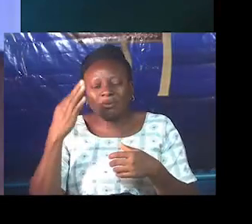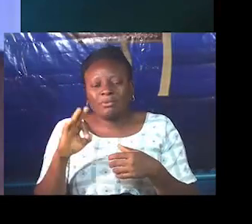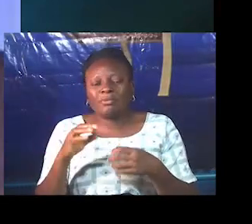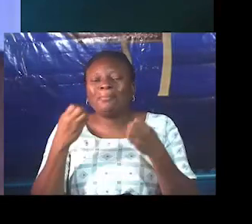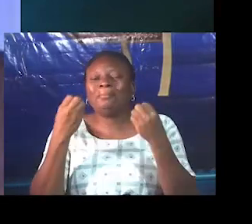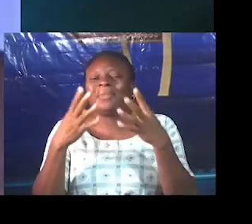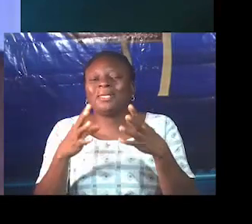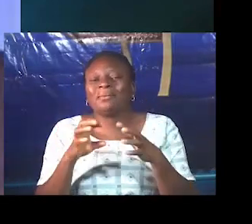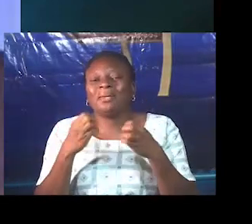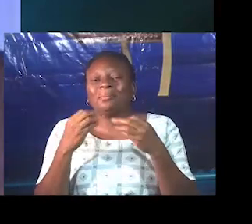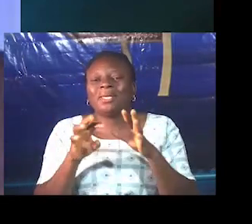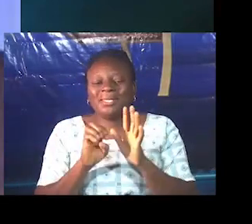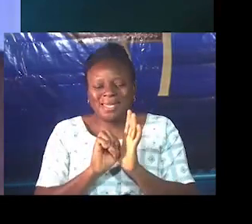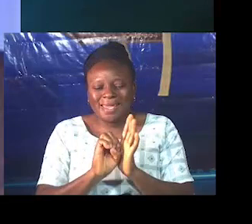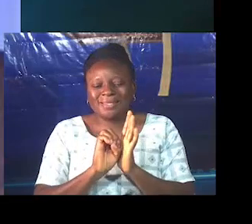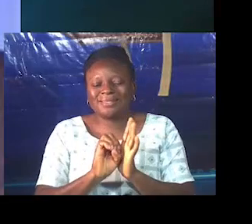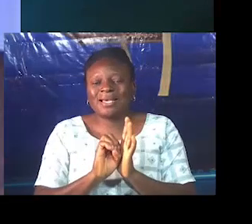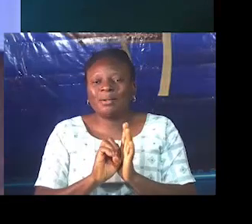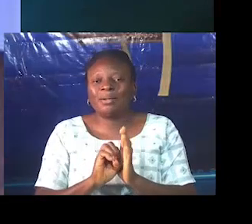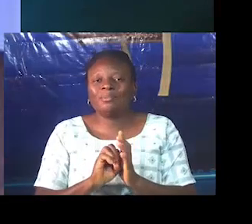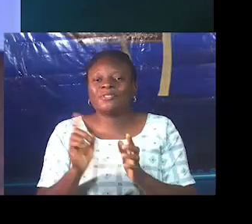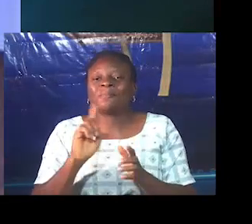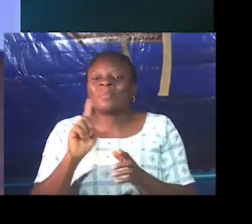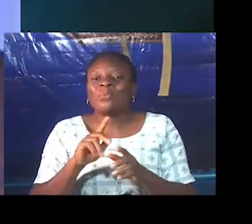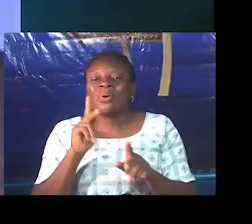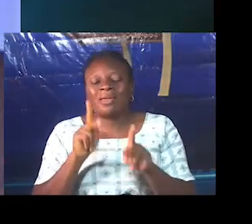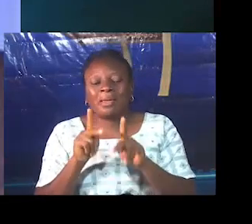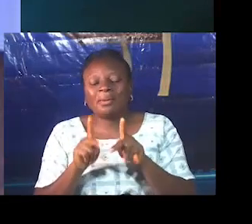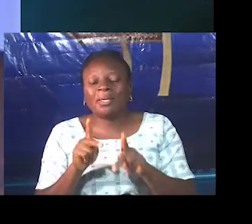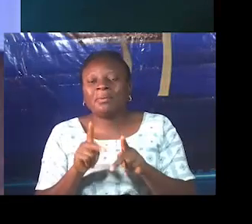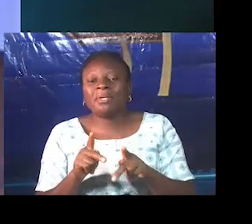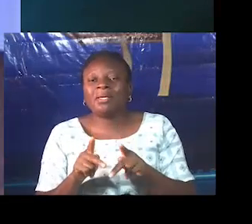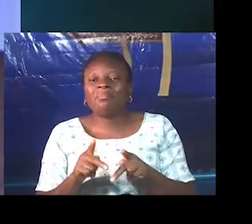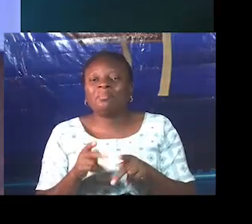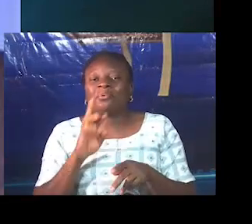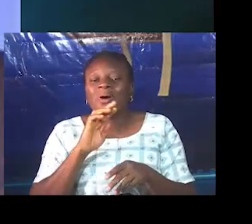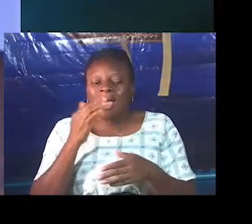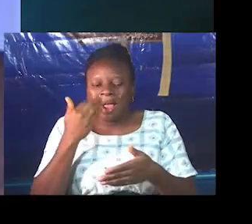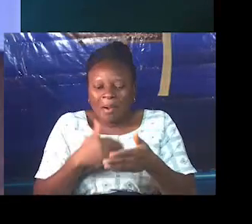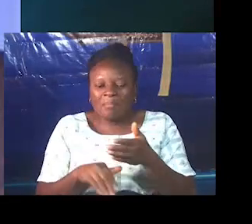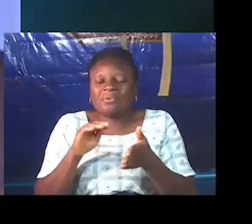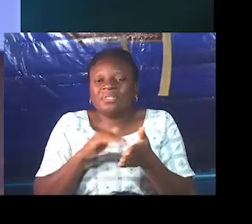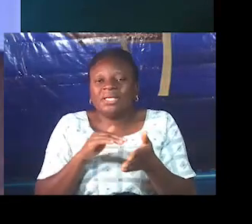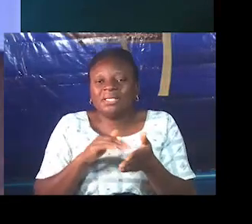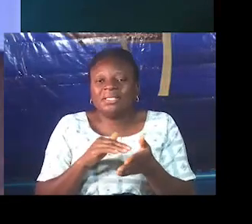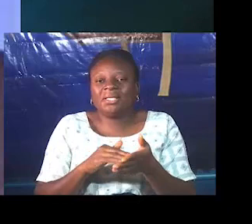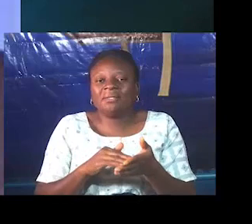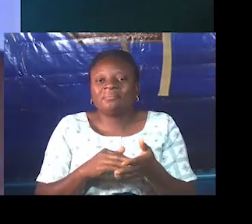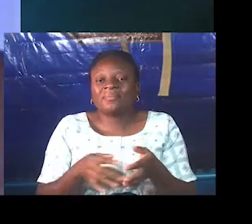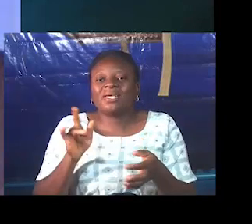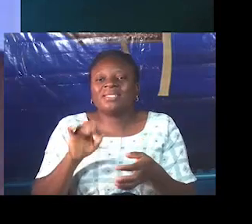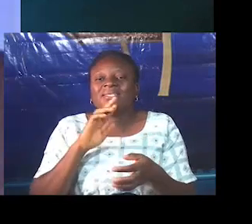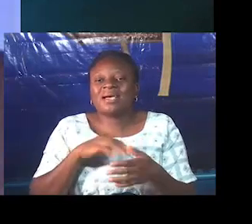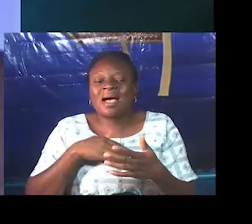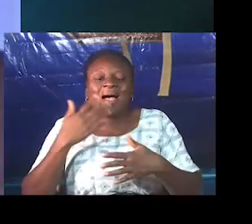people came to be converted. 3 months they are very excited, only to catch one of our sisters. And once they fell into their